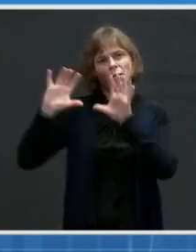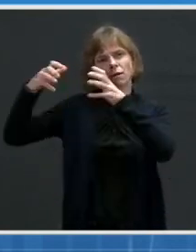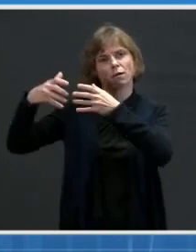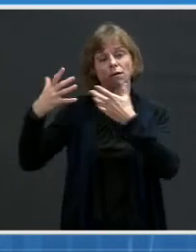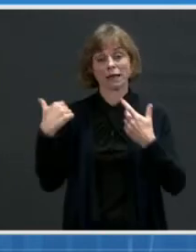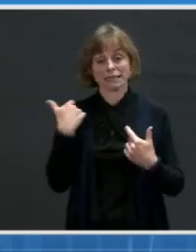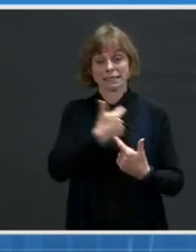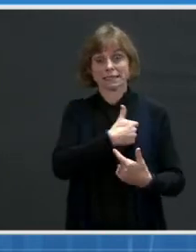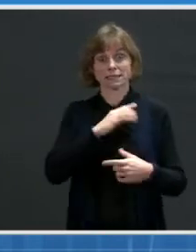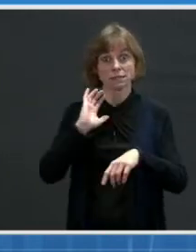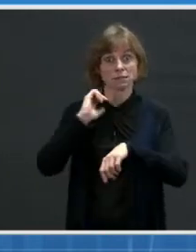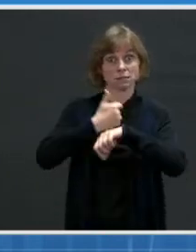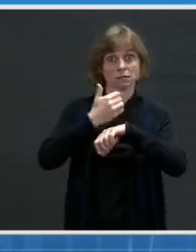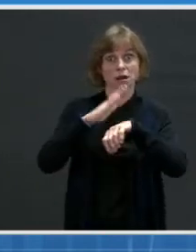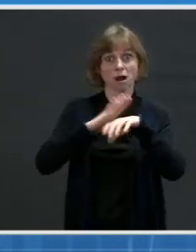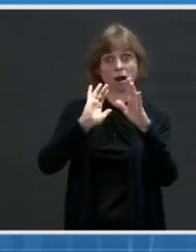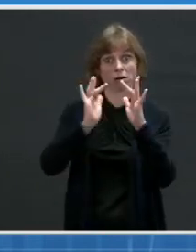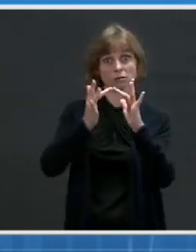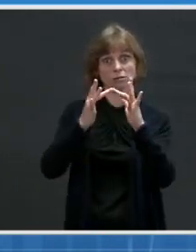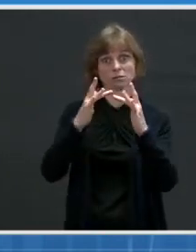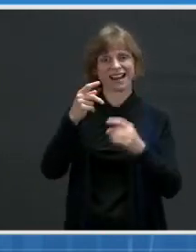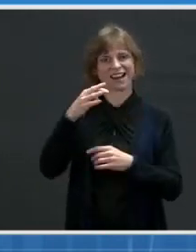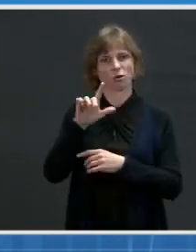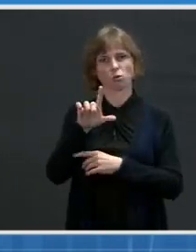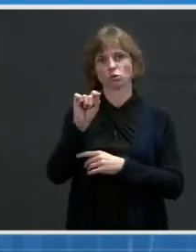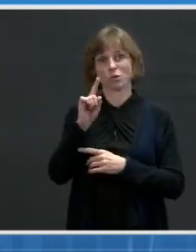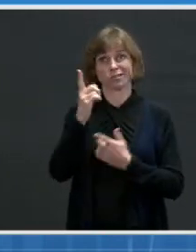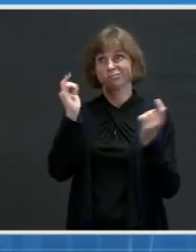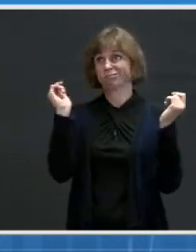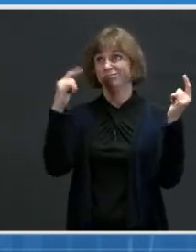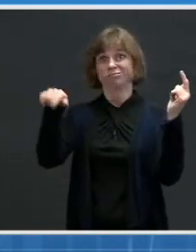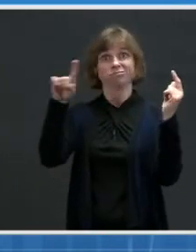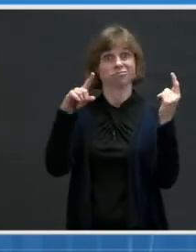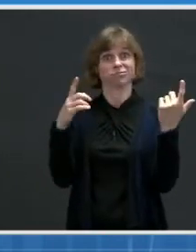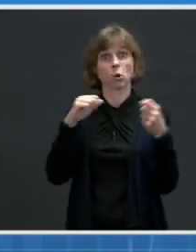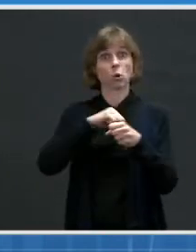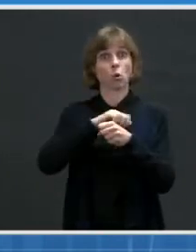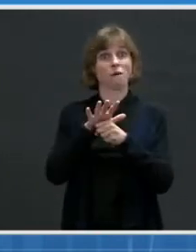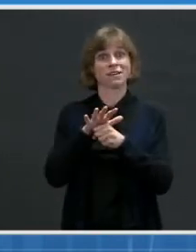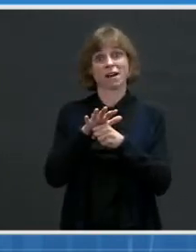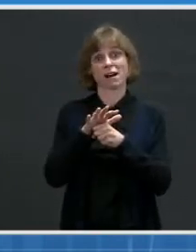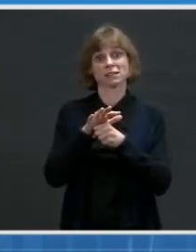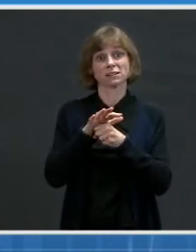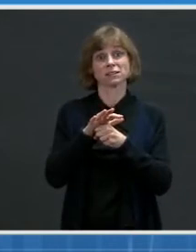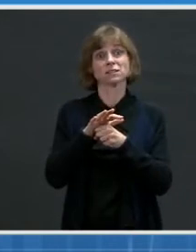in April of 2020, easily accessible by COVID-19